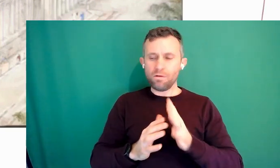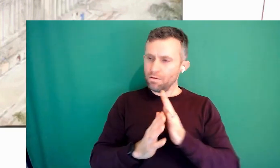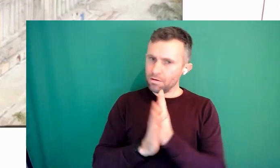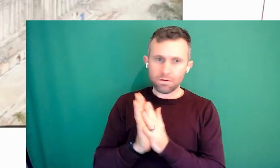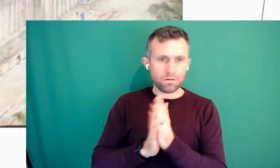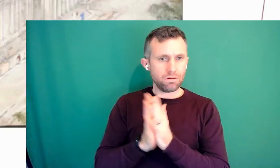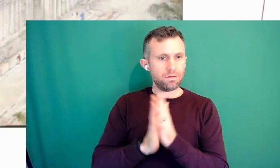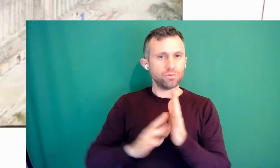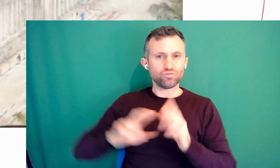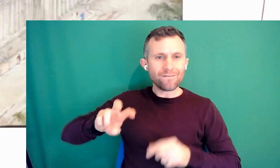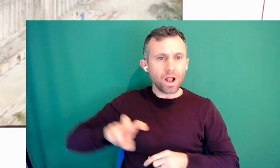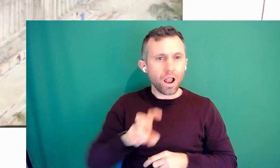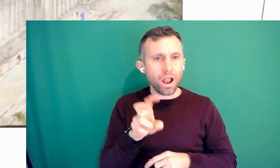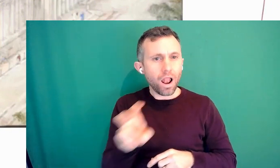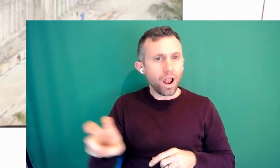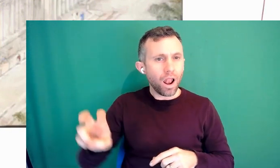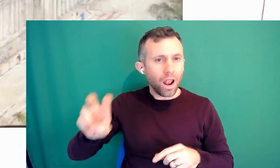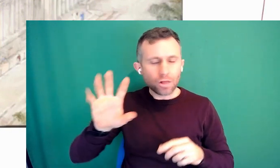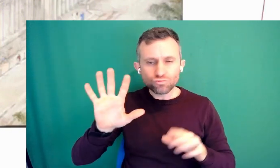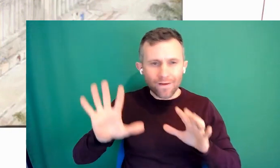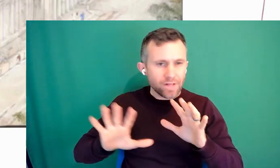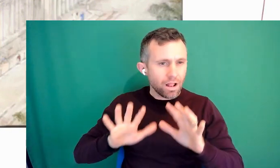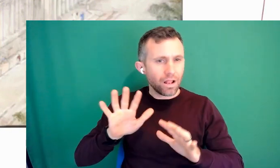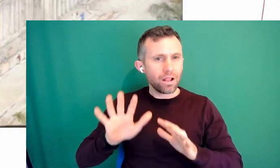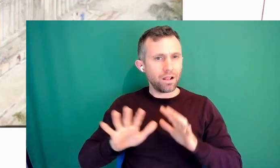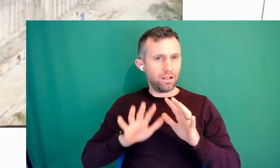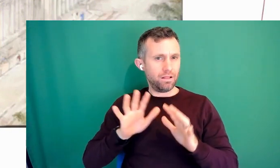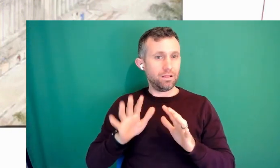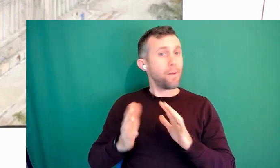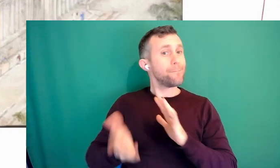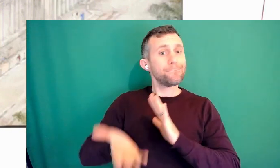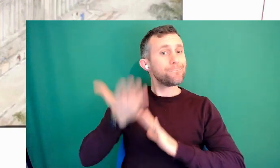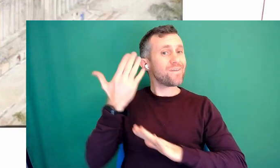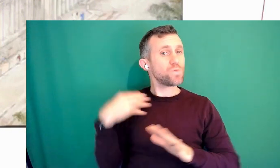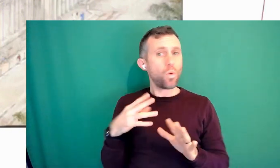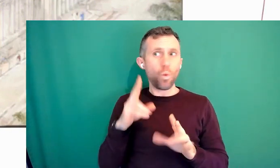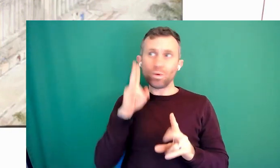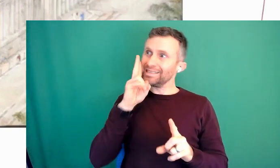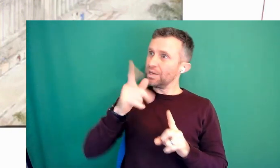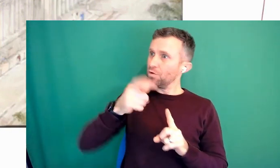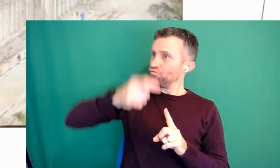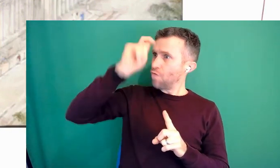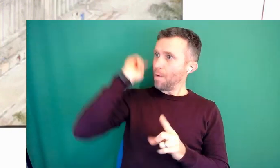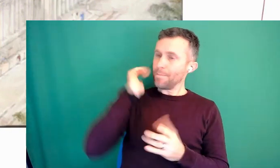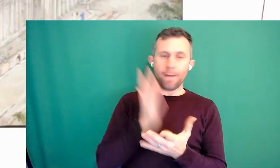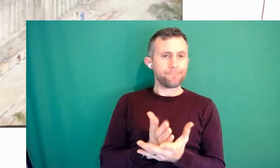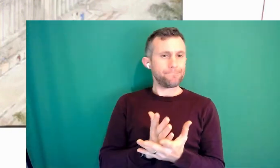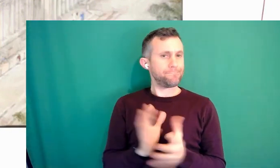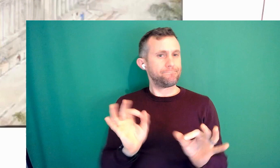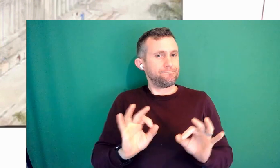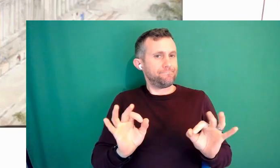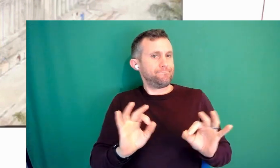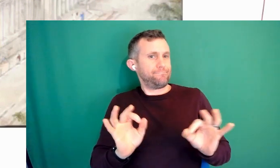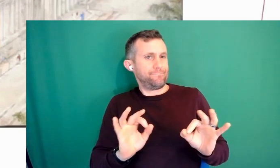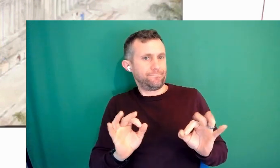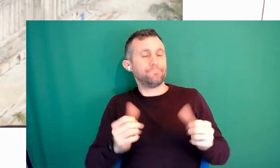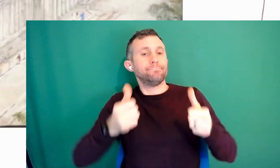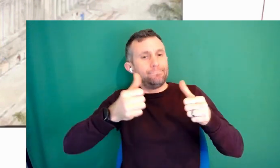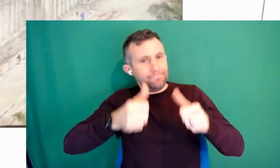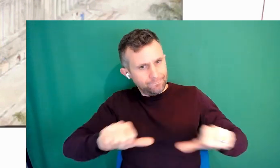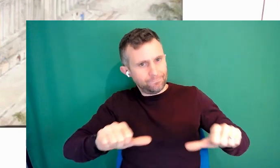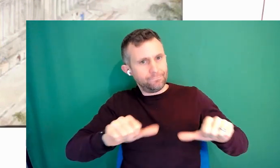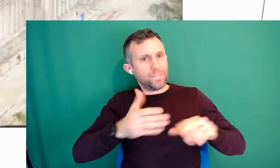This trip was also influential for Soane because he was traveling alongside some very wealthy families who had gone on this grand